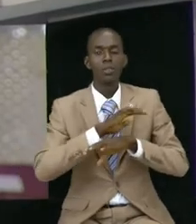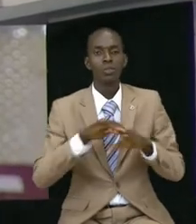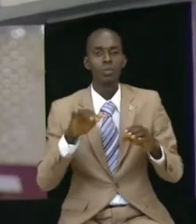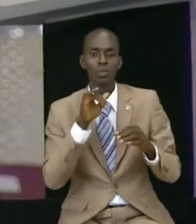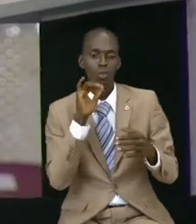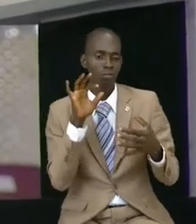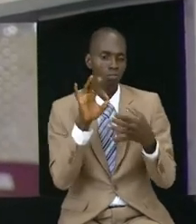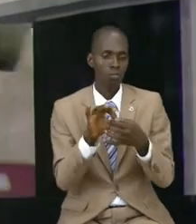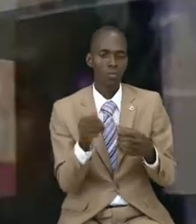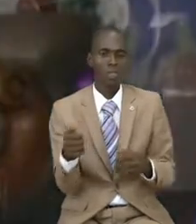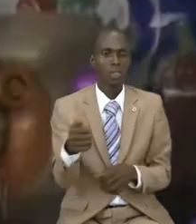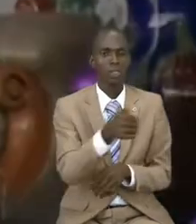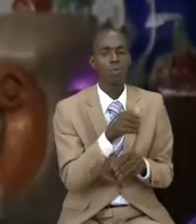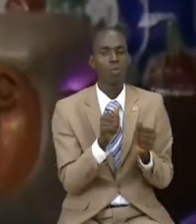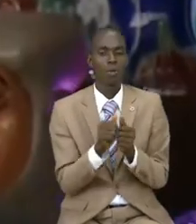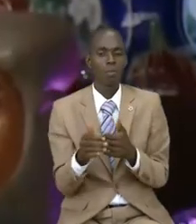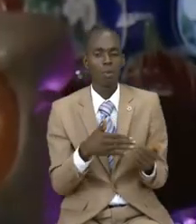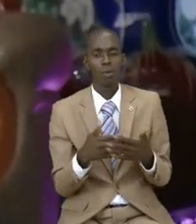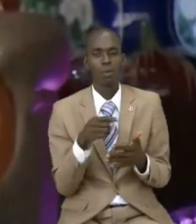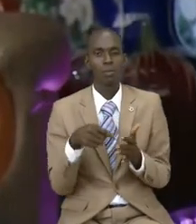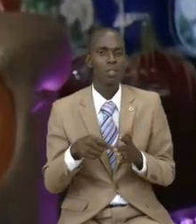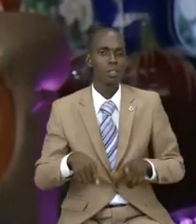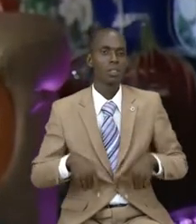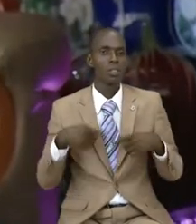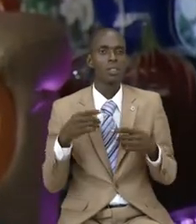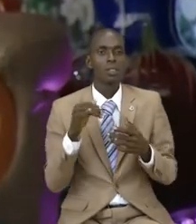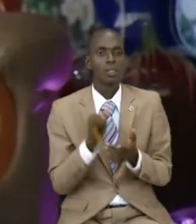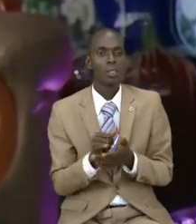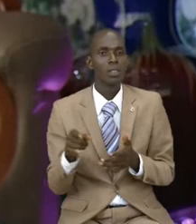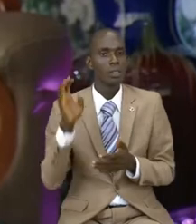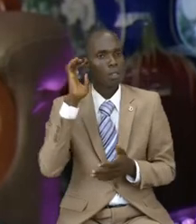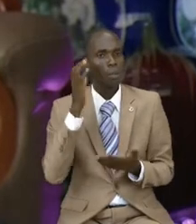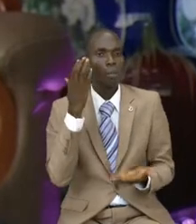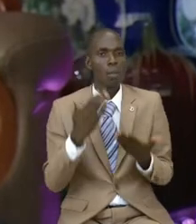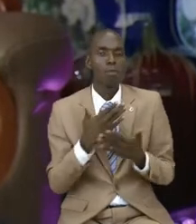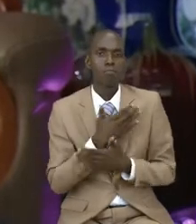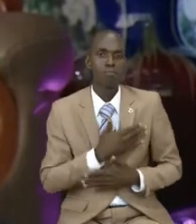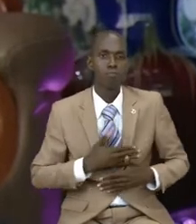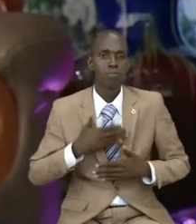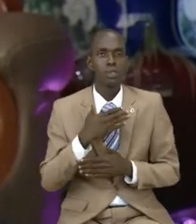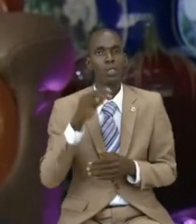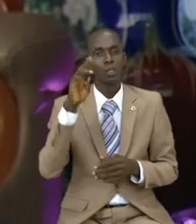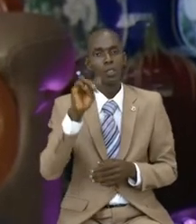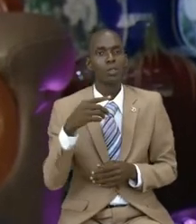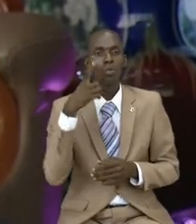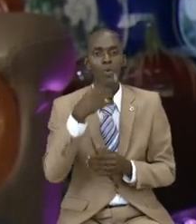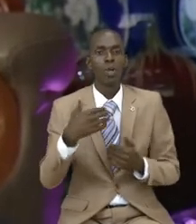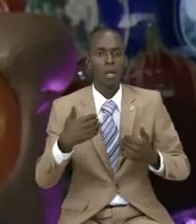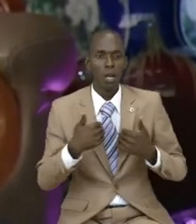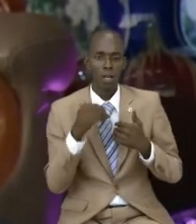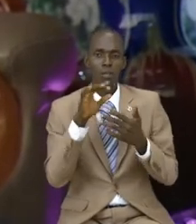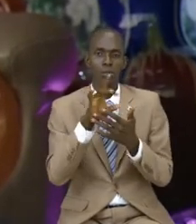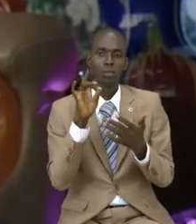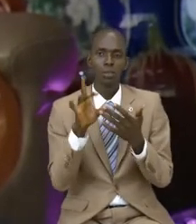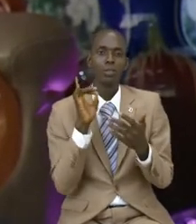entangle themselves with the affairs of this life, that they may please him who has chosen